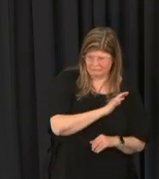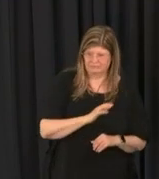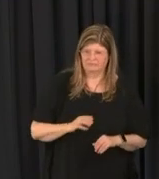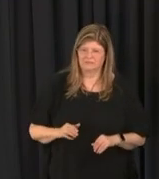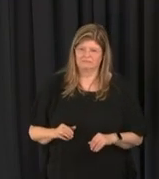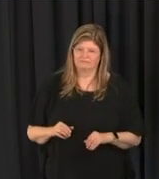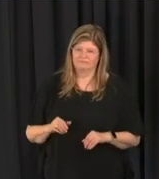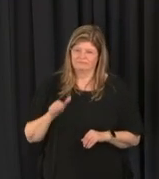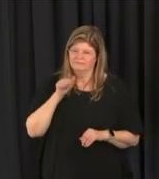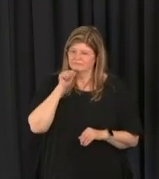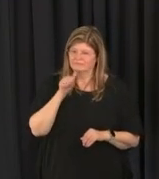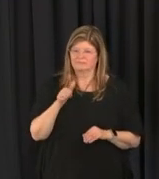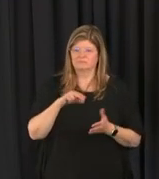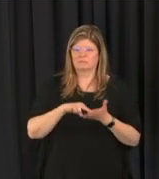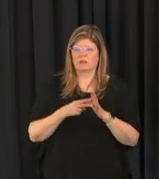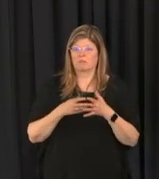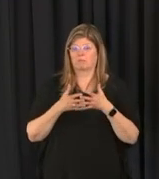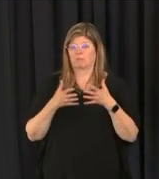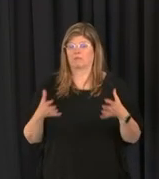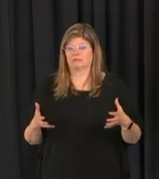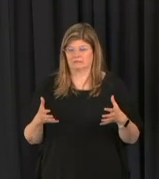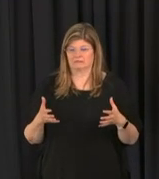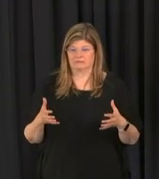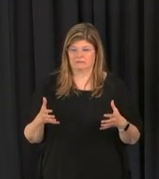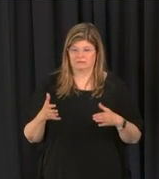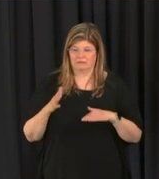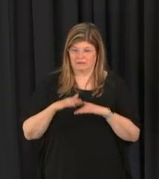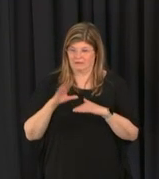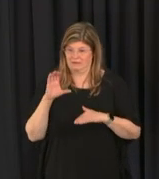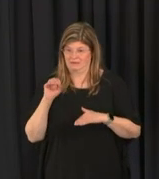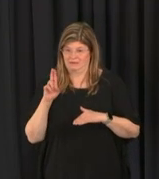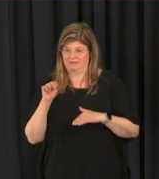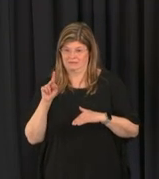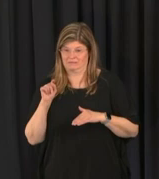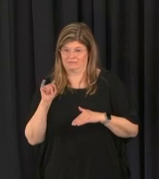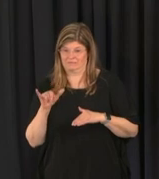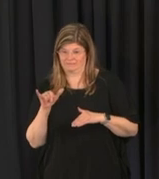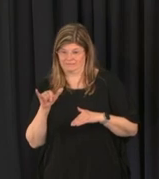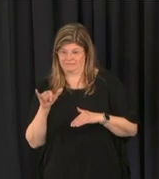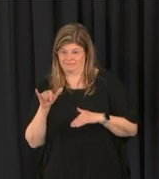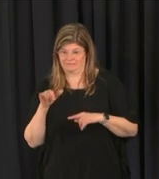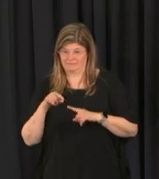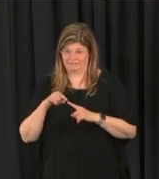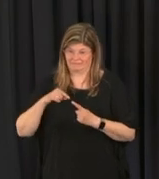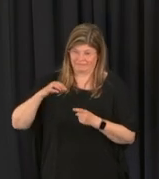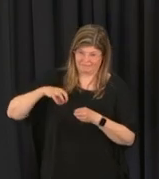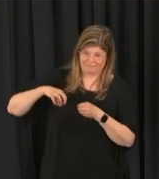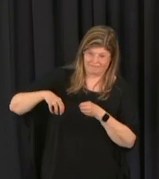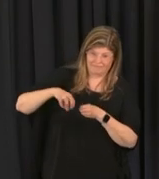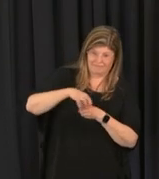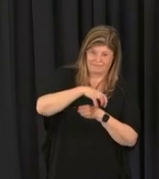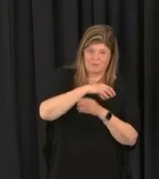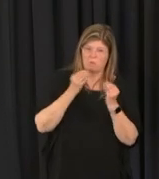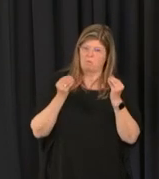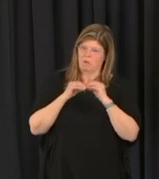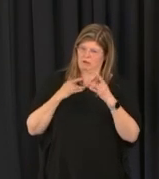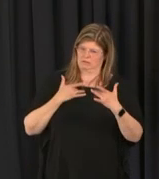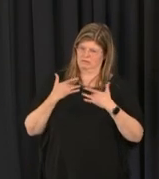to much change at the county level. And it's the counties that surround us that where we have the most